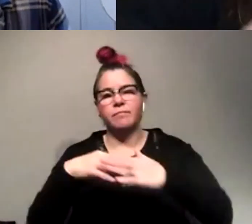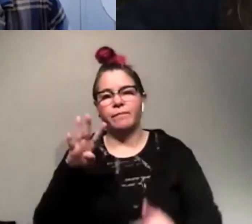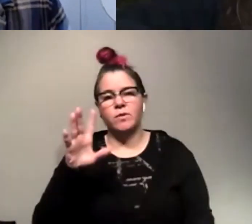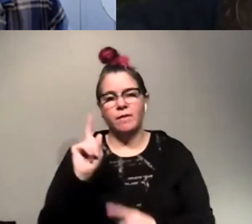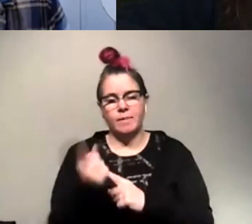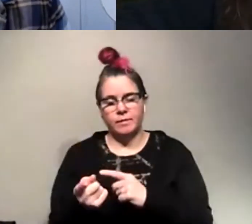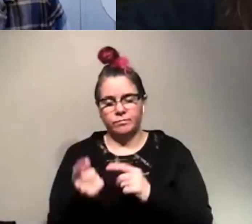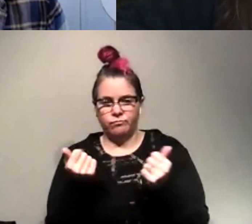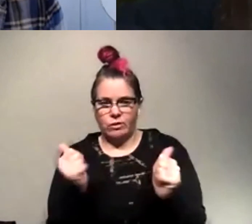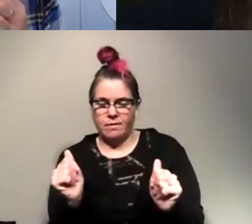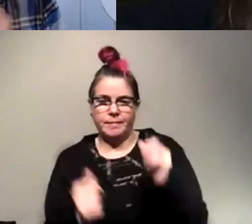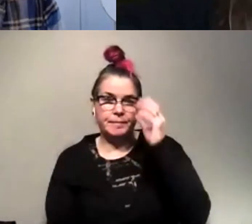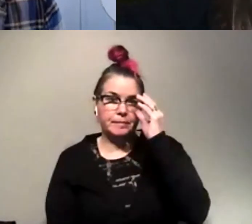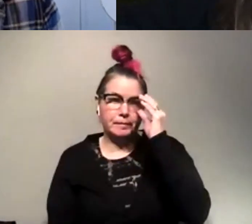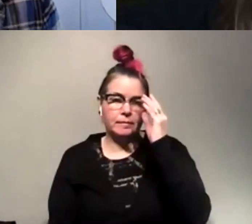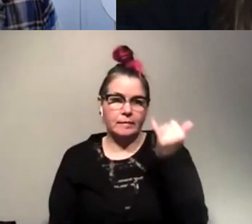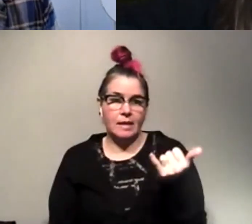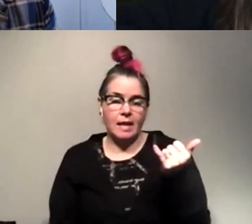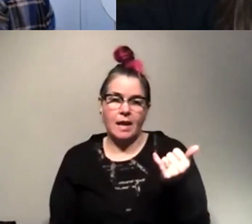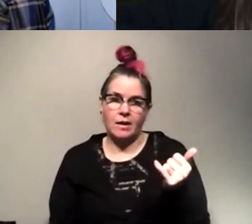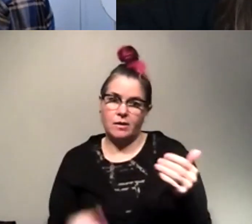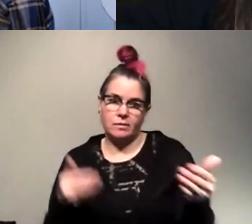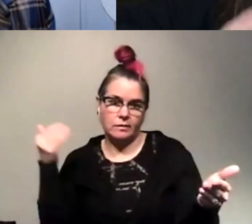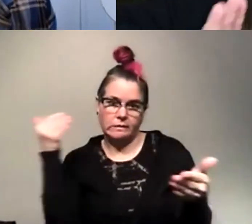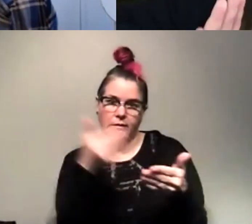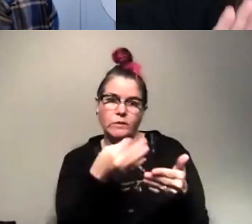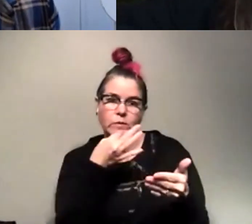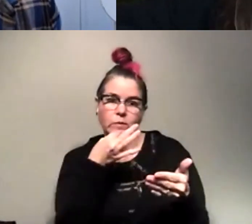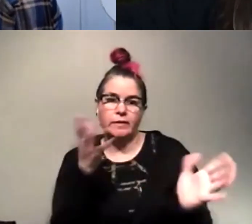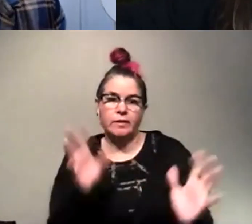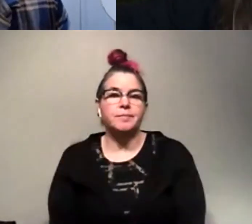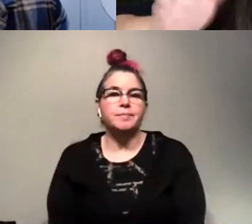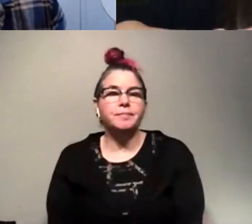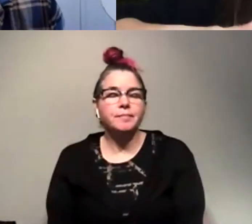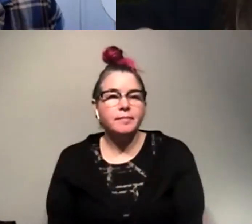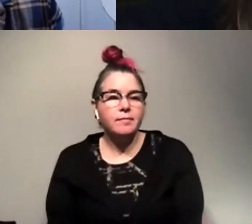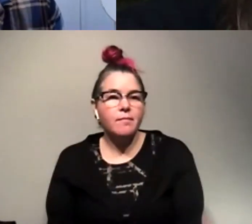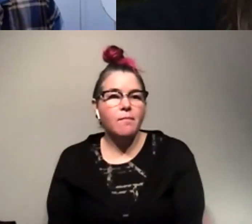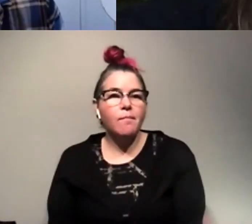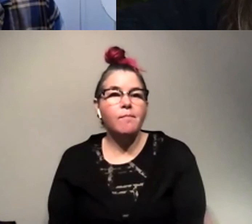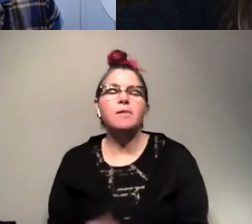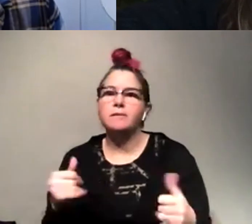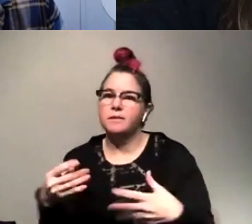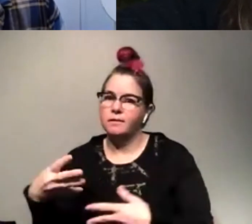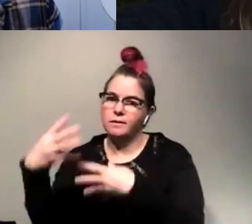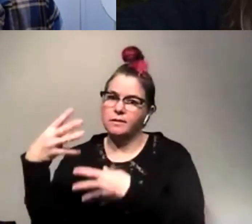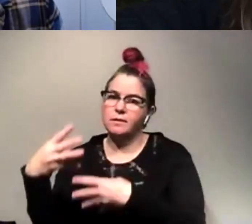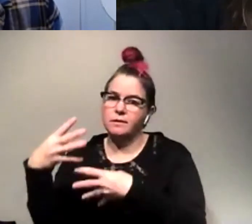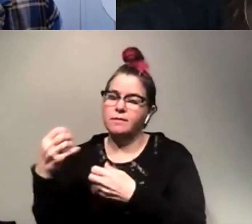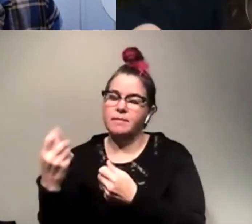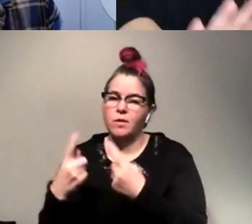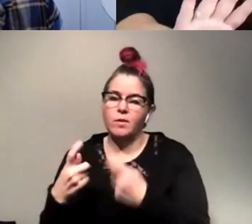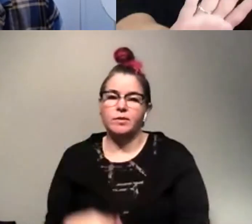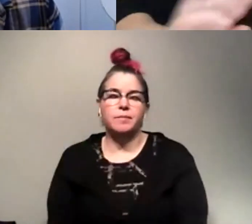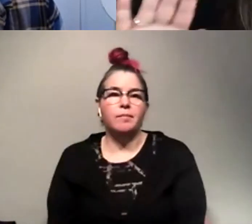45 minutes long, and we are rapidly approaching that time. Although we still have a lot of questions that people have